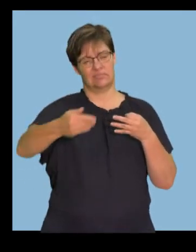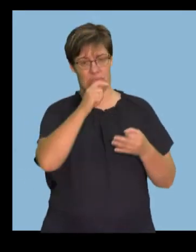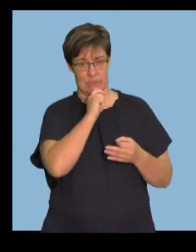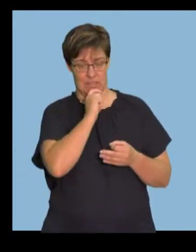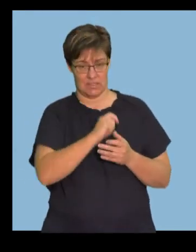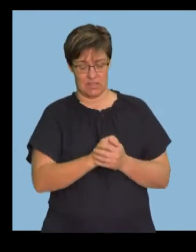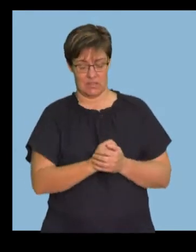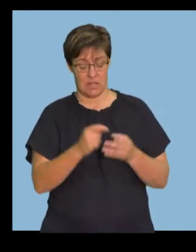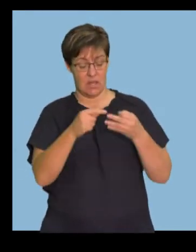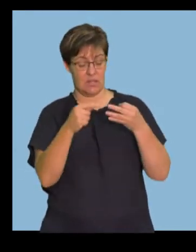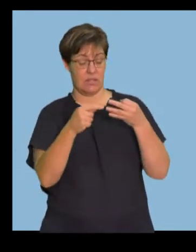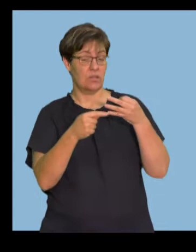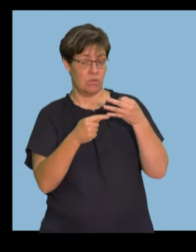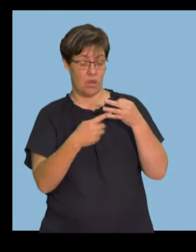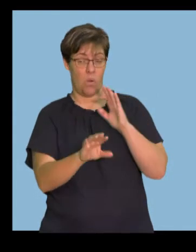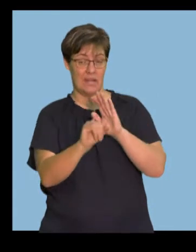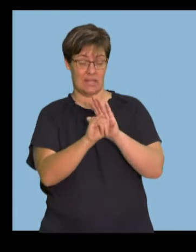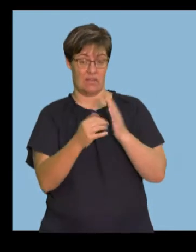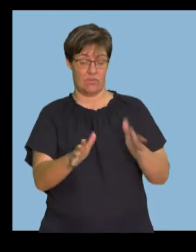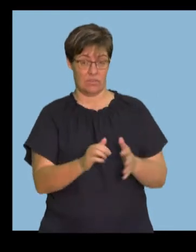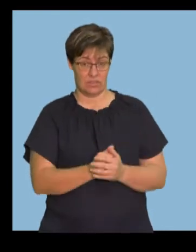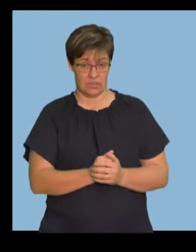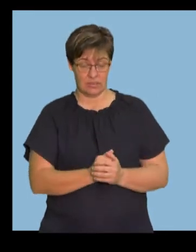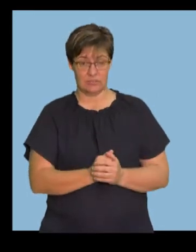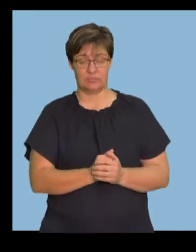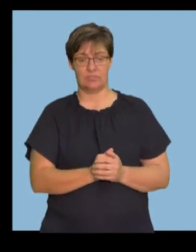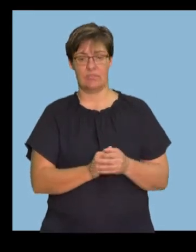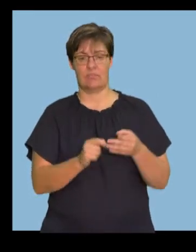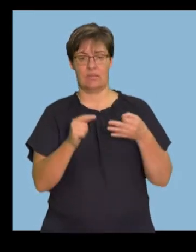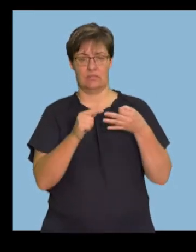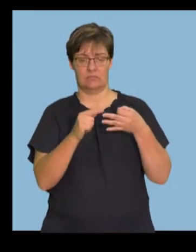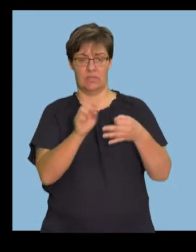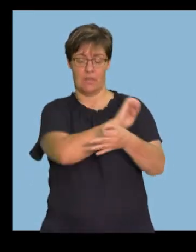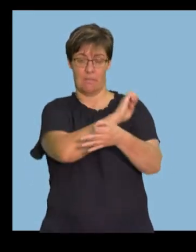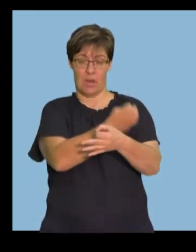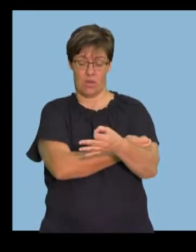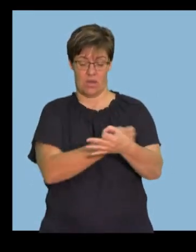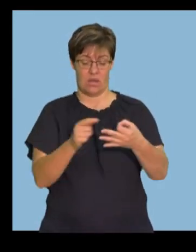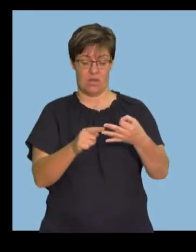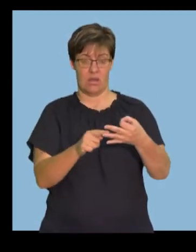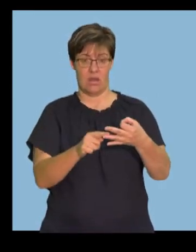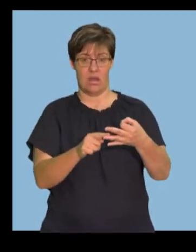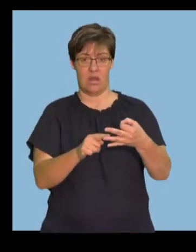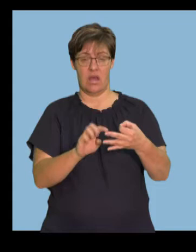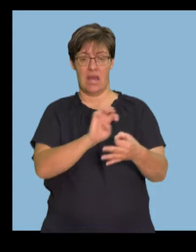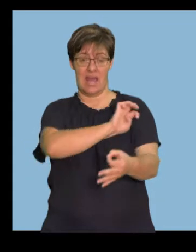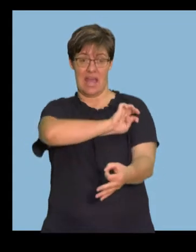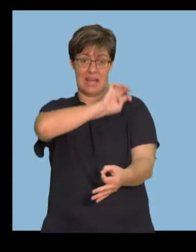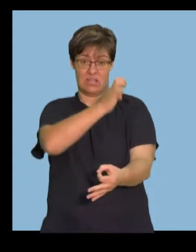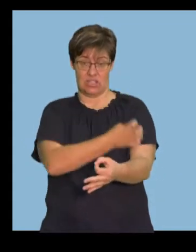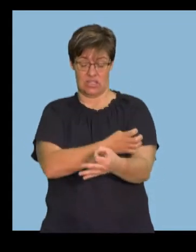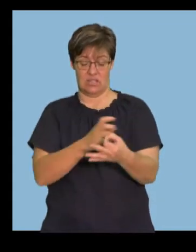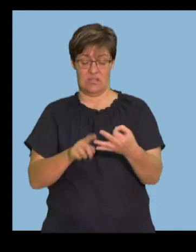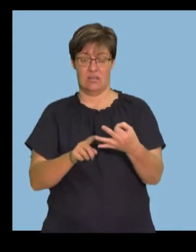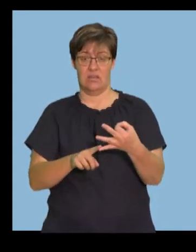the three keywords that we've identified for the purpose of today's discussion is power, energy, as well as work